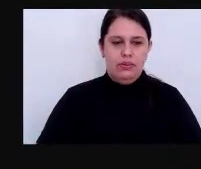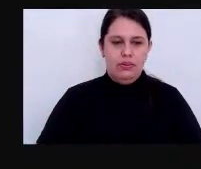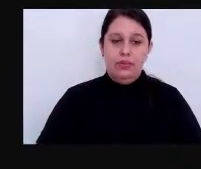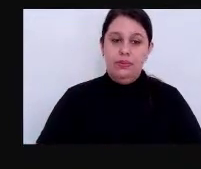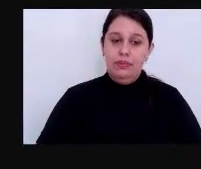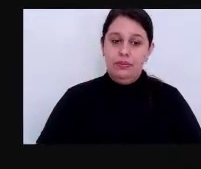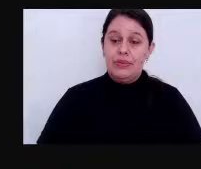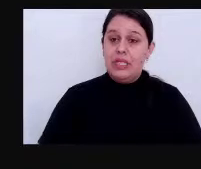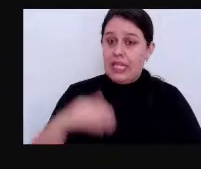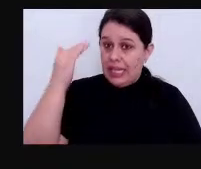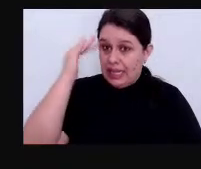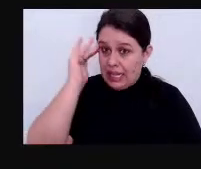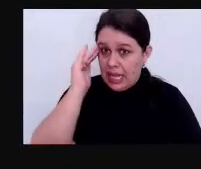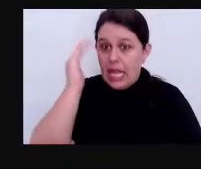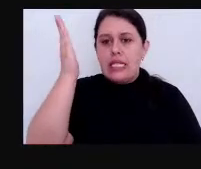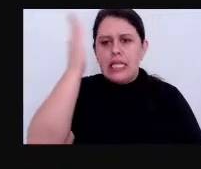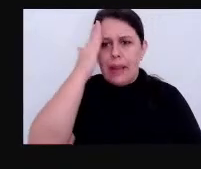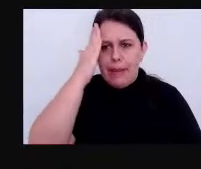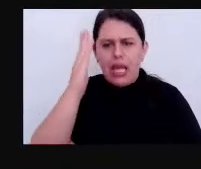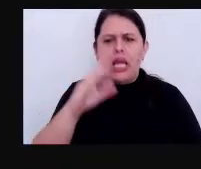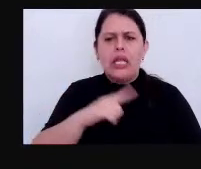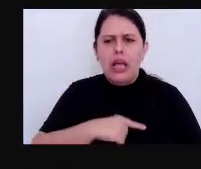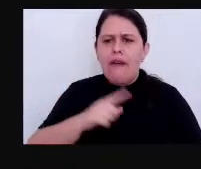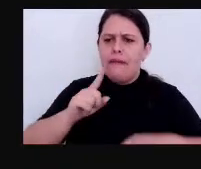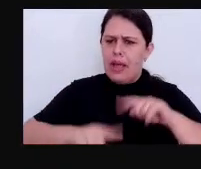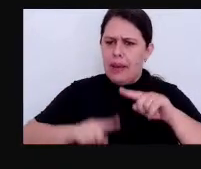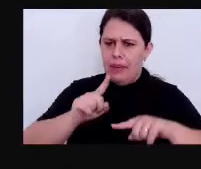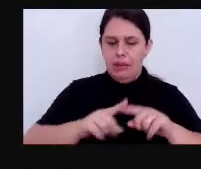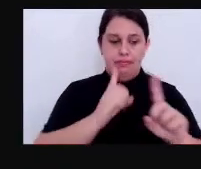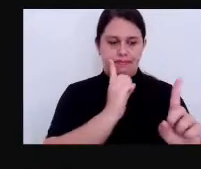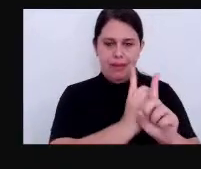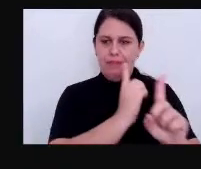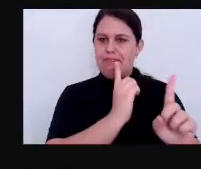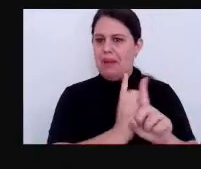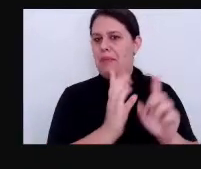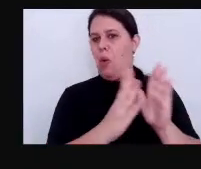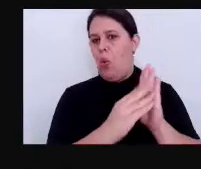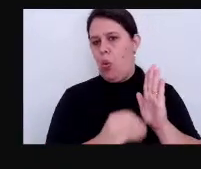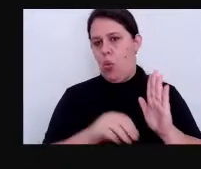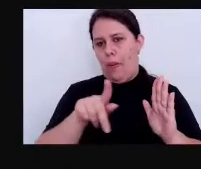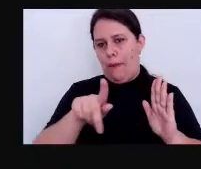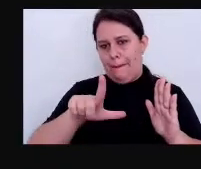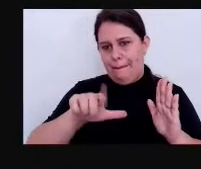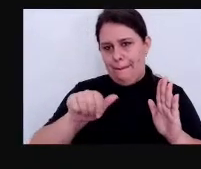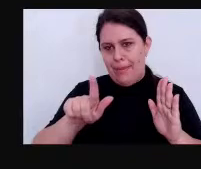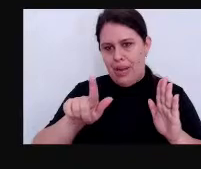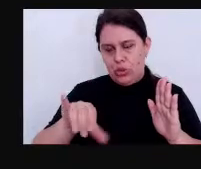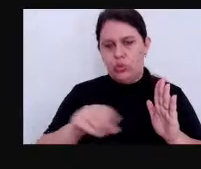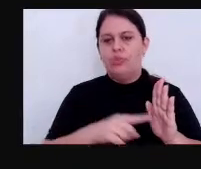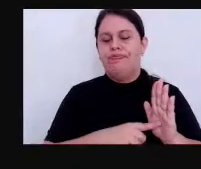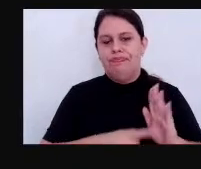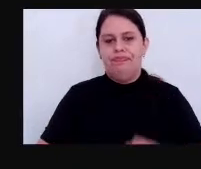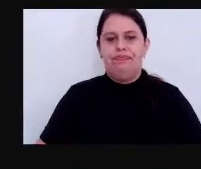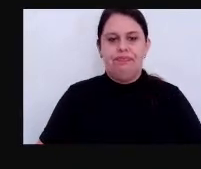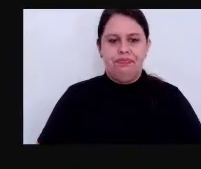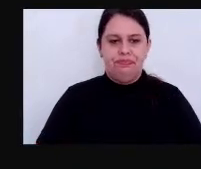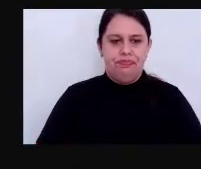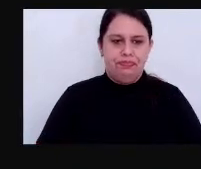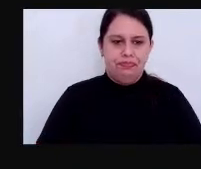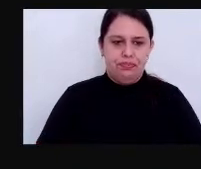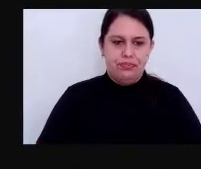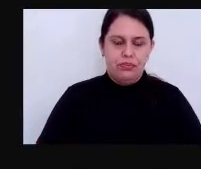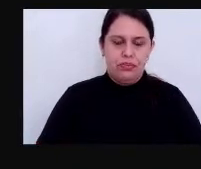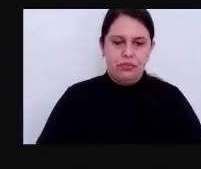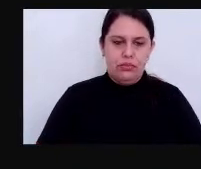well. So I think, and I start to notice this in the future, for us to